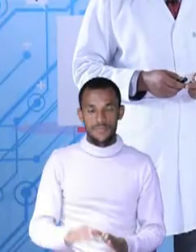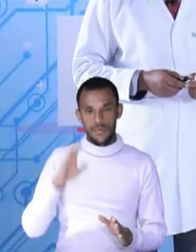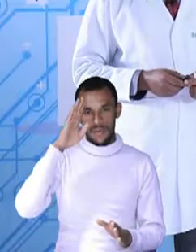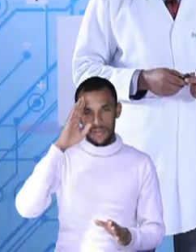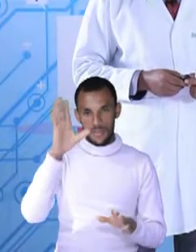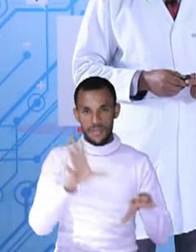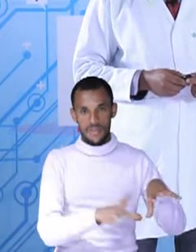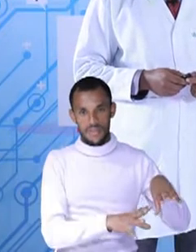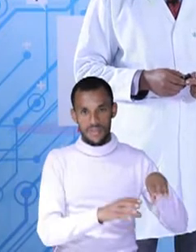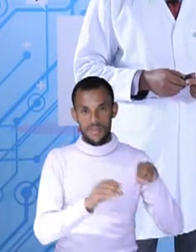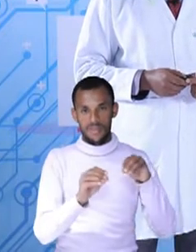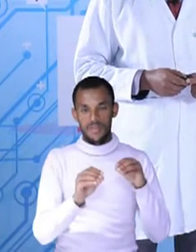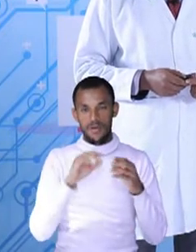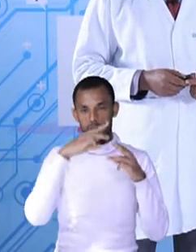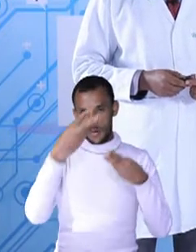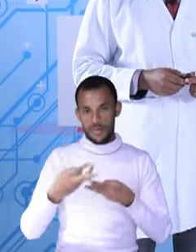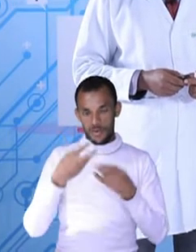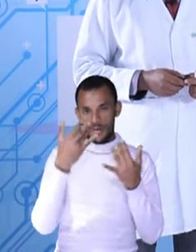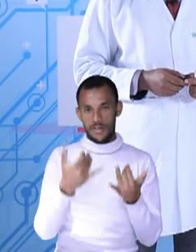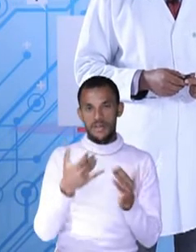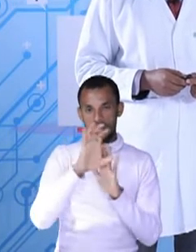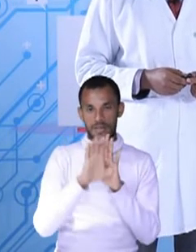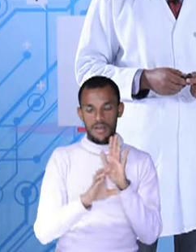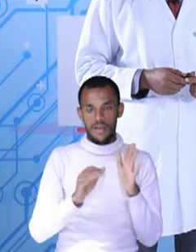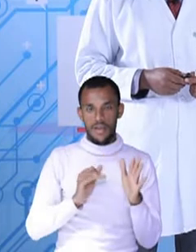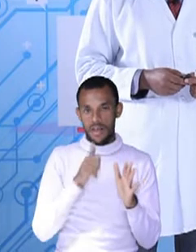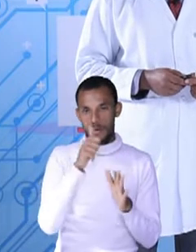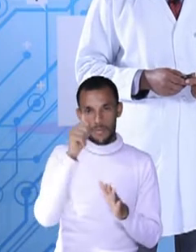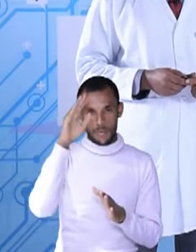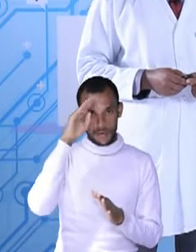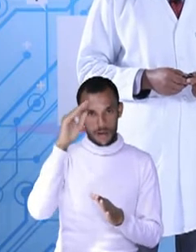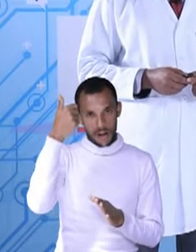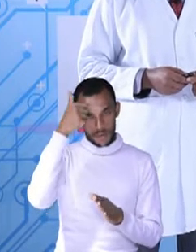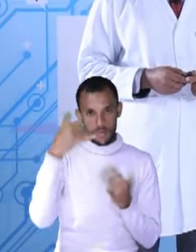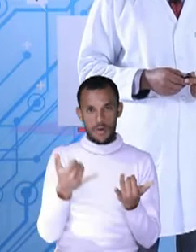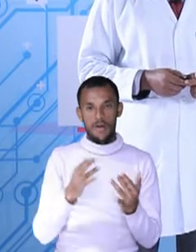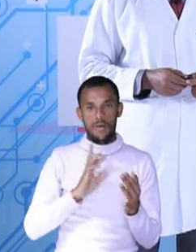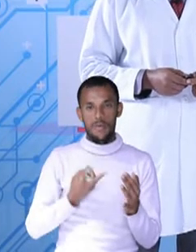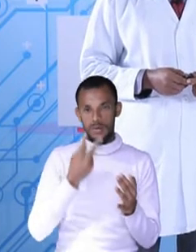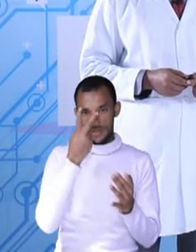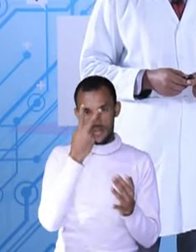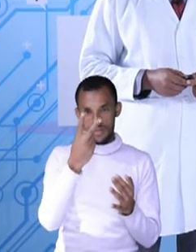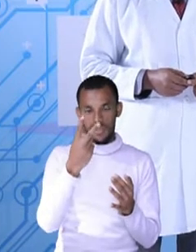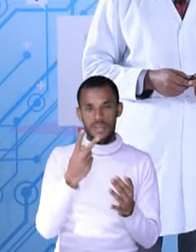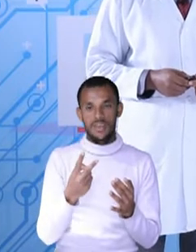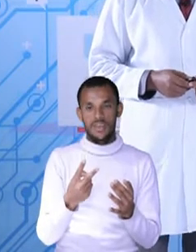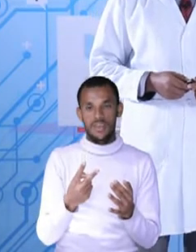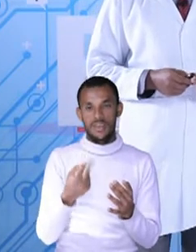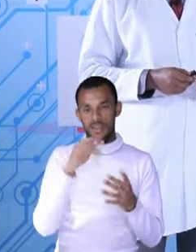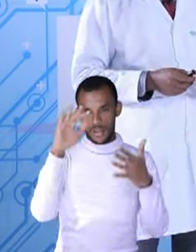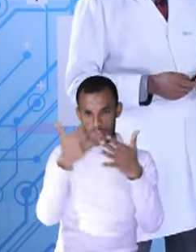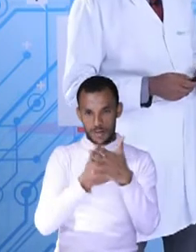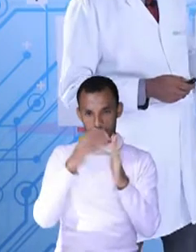Hello students, welcome to today's lesson. I am Brook Alamu. Today we are going to discuss about the